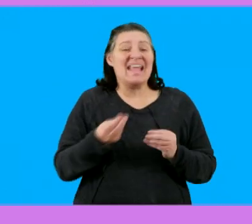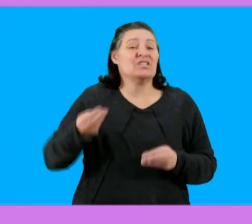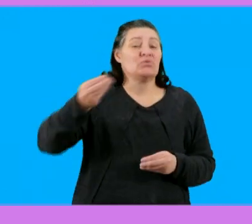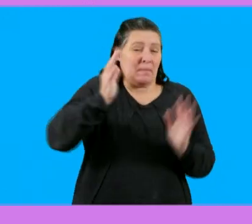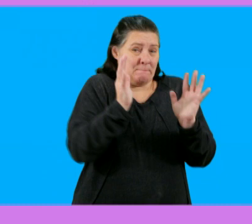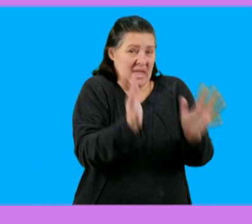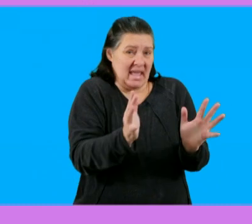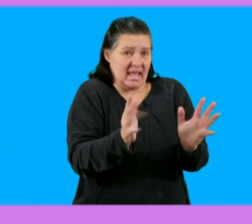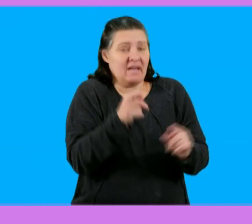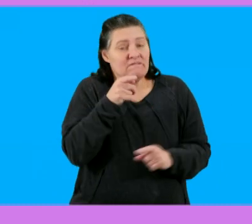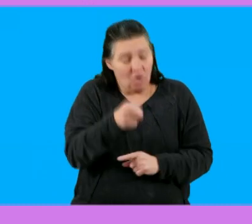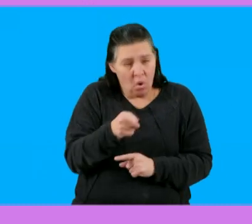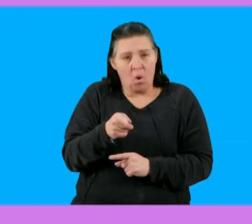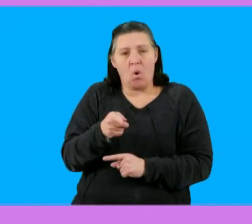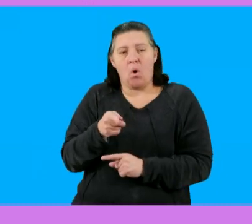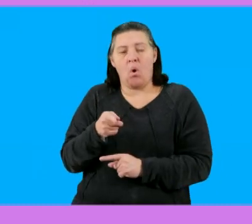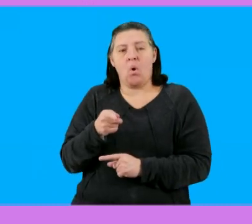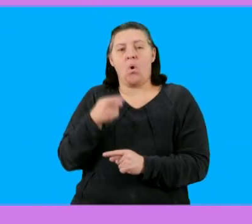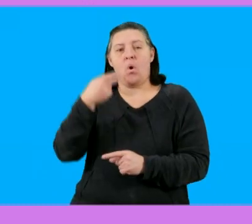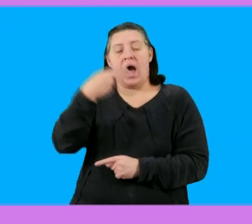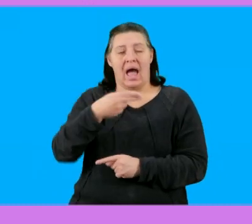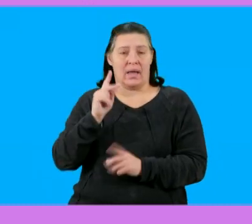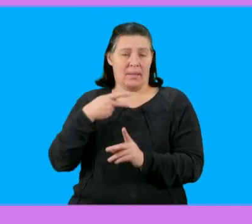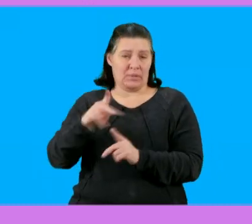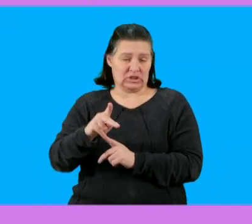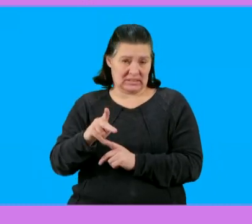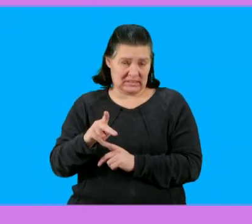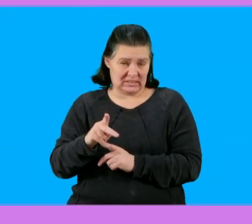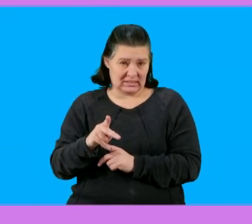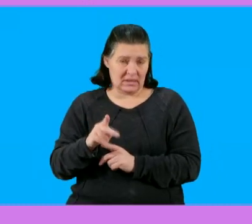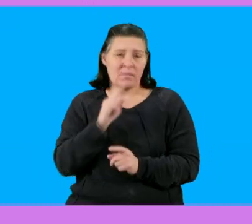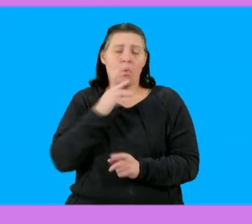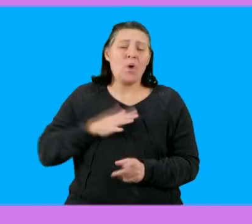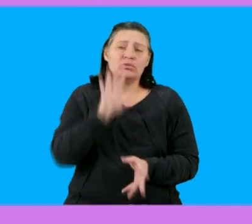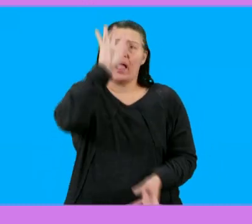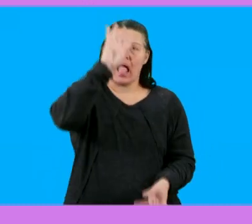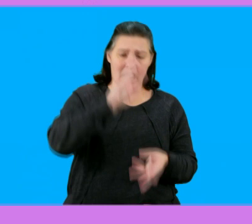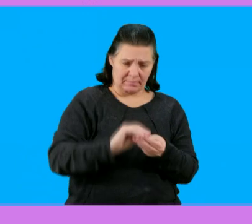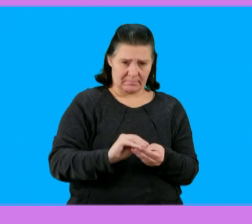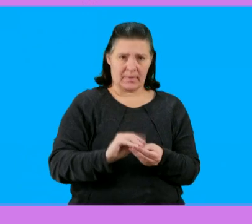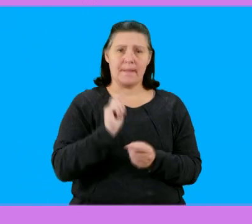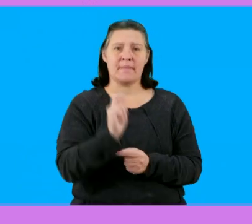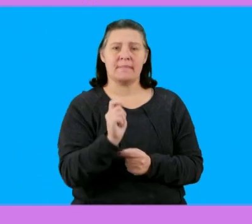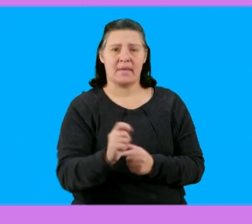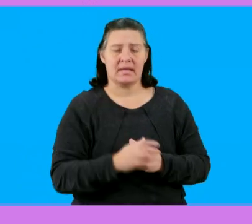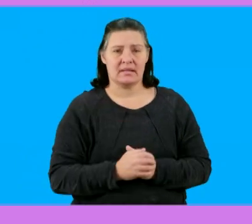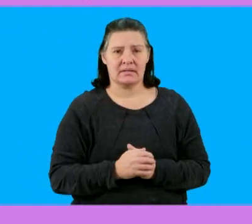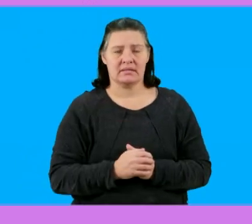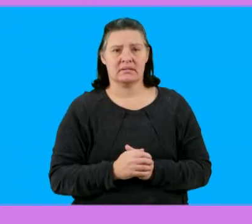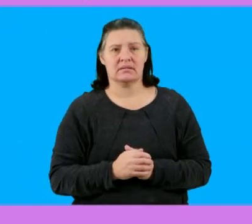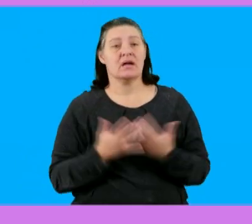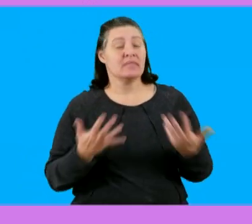the interest on this hire purchase deal. We want to know what is the total amount payable. So